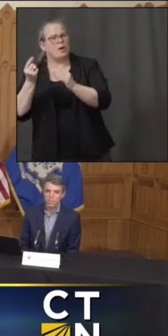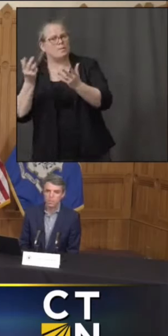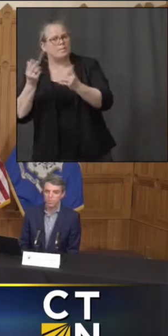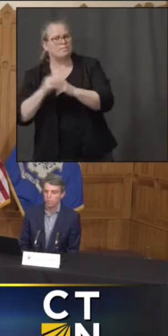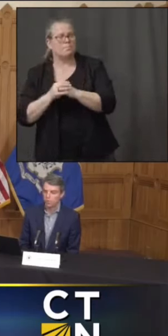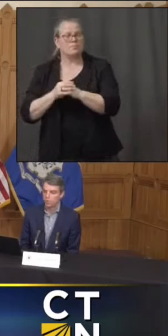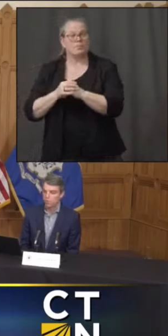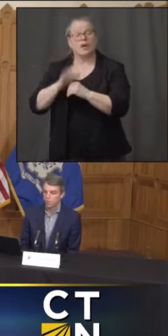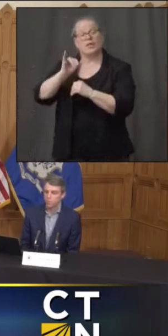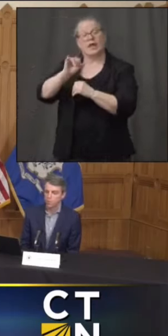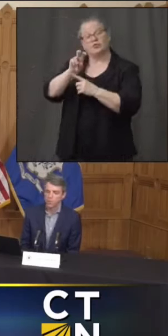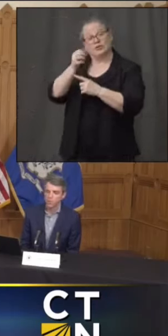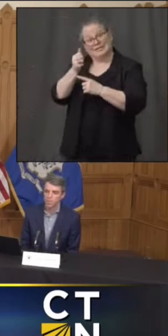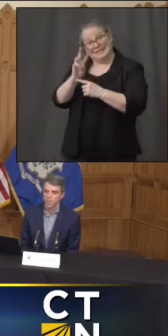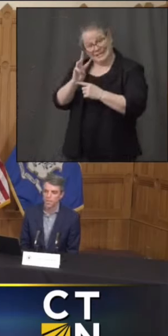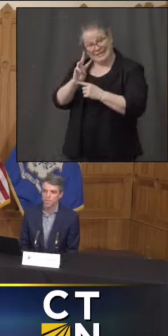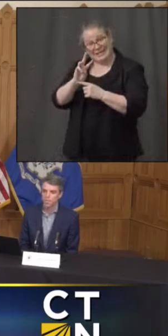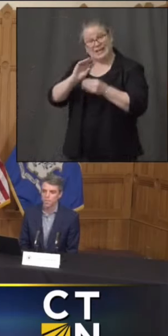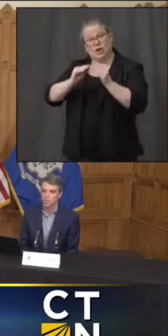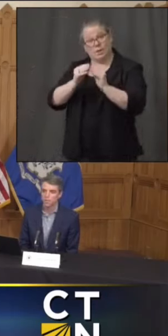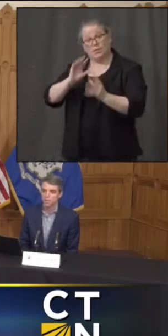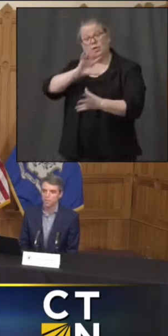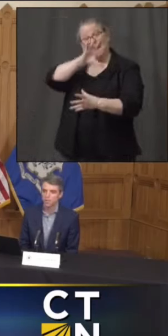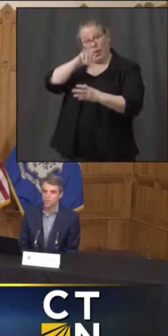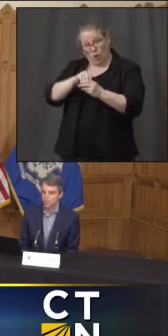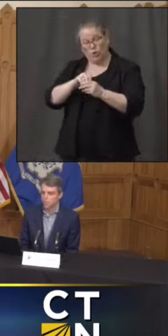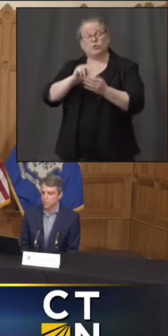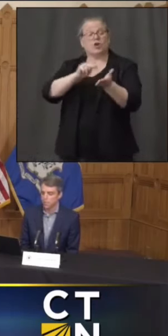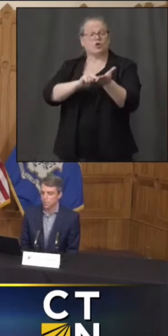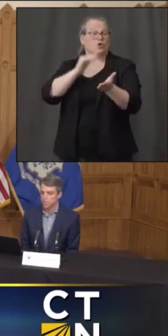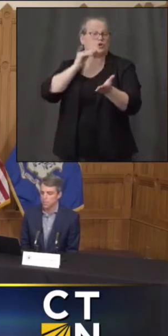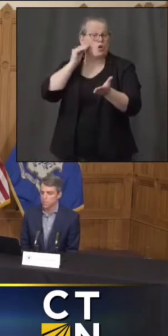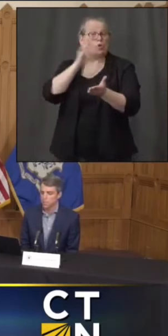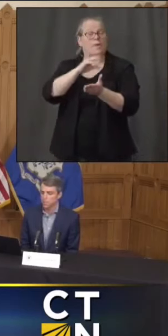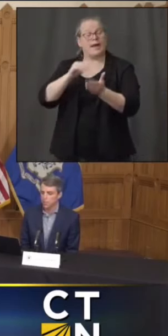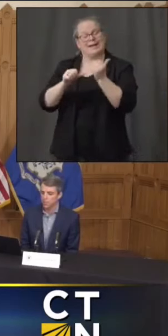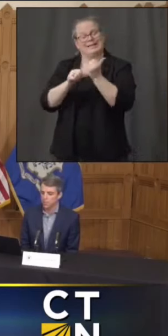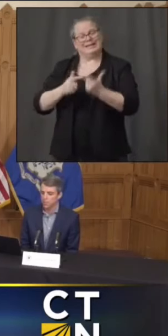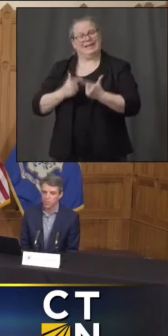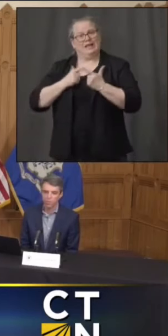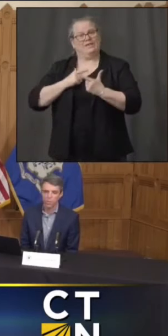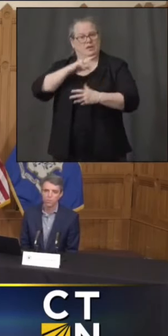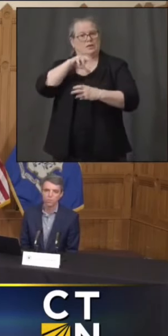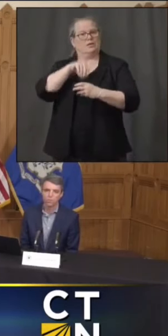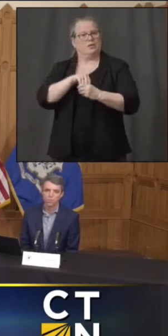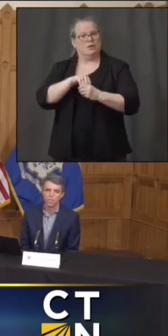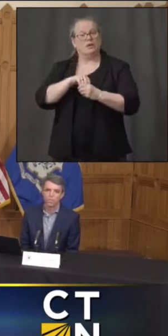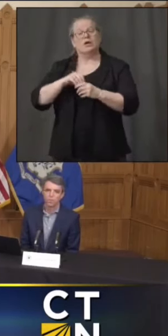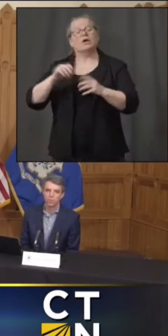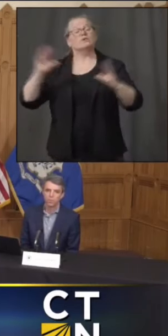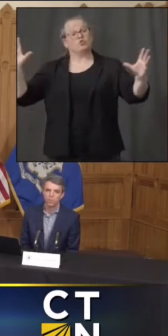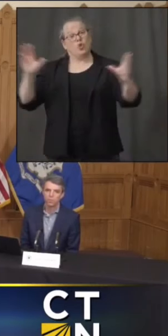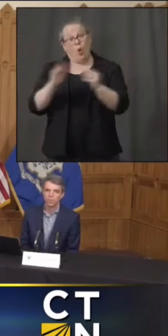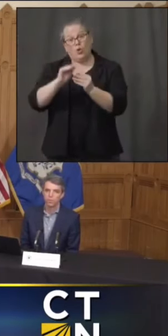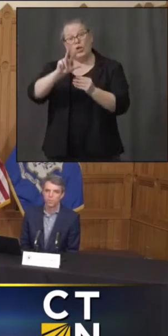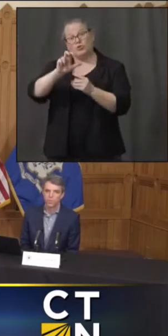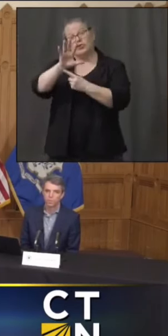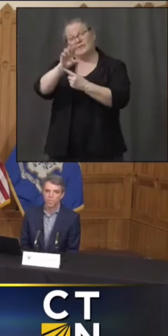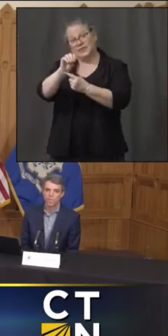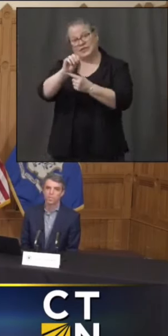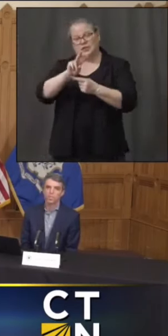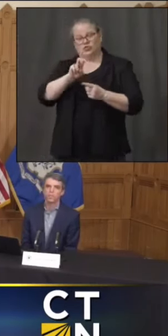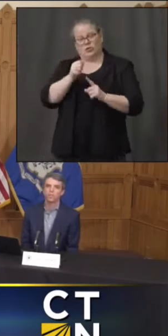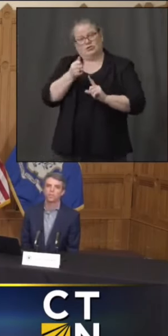216 includes both nursing homes and assisted living facilities. So that's 216 out of approximately 350 in total of both nursing homes